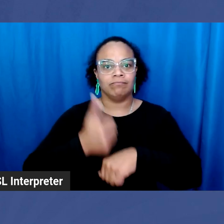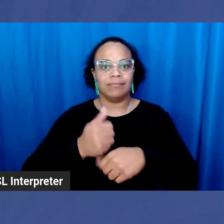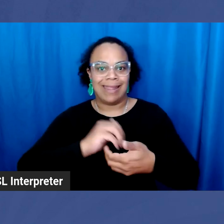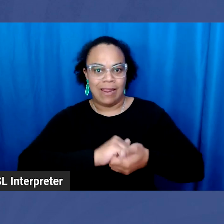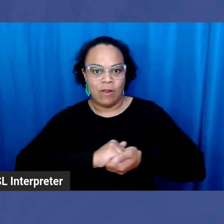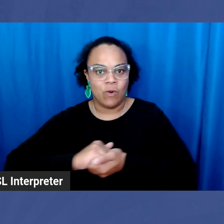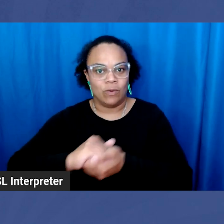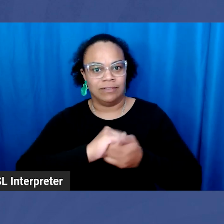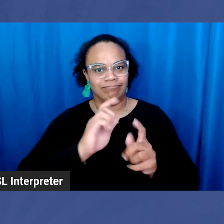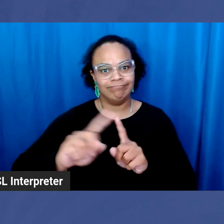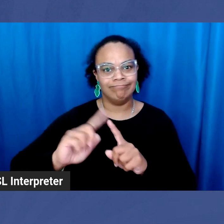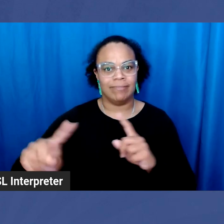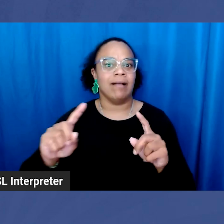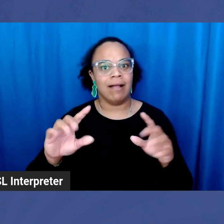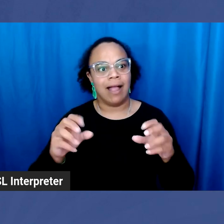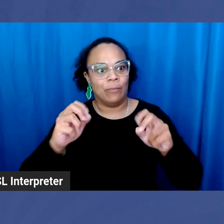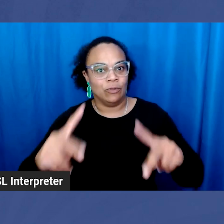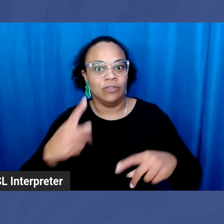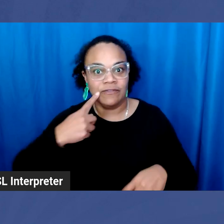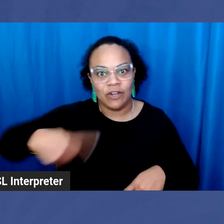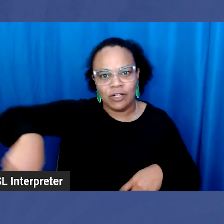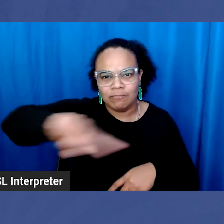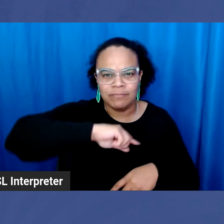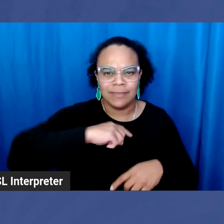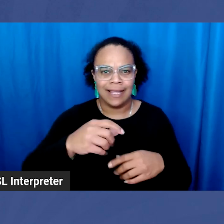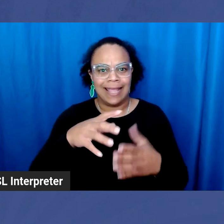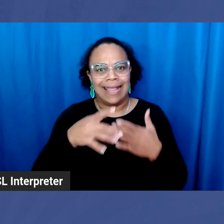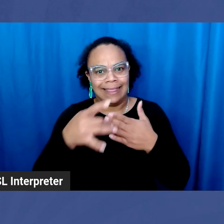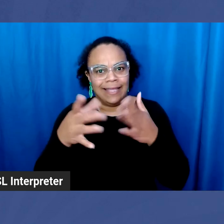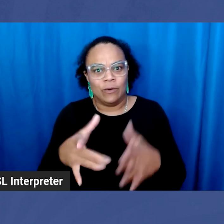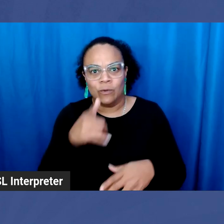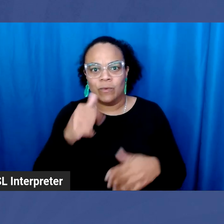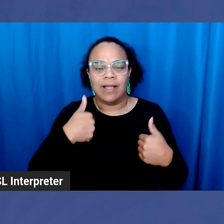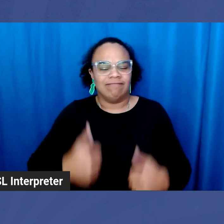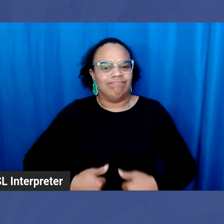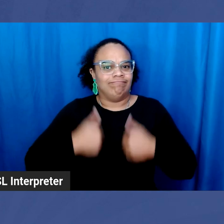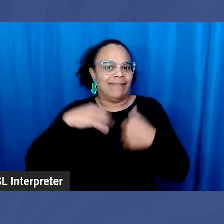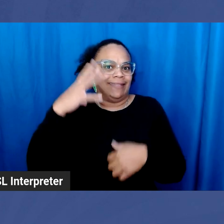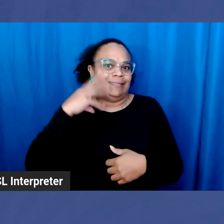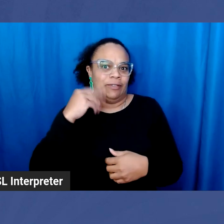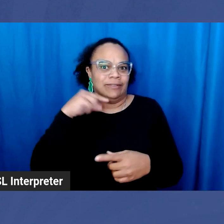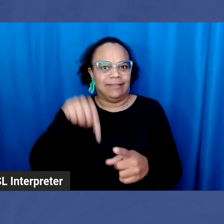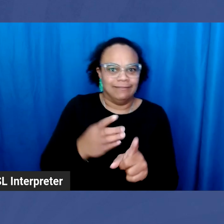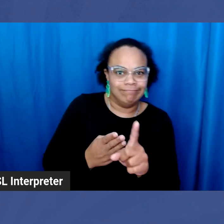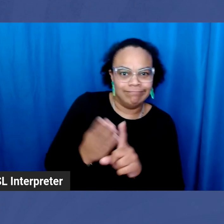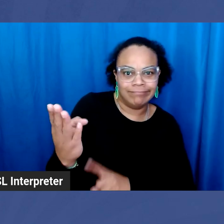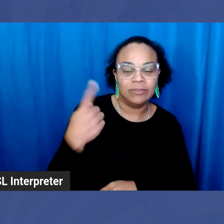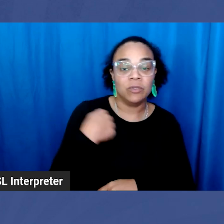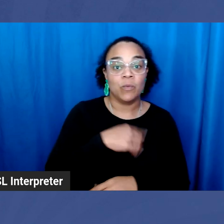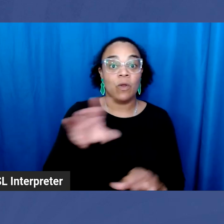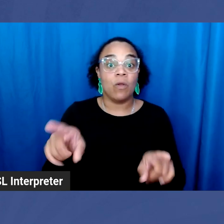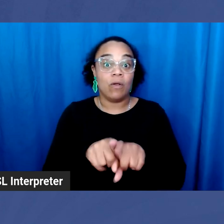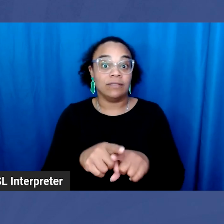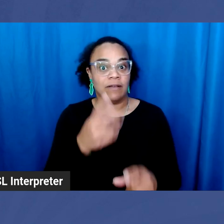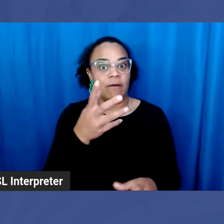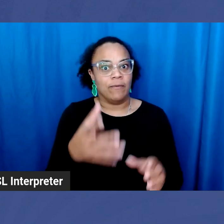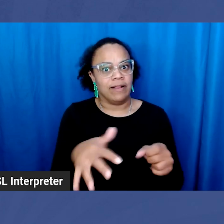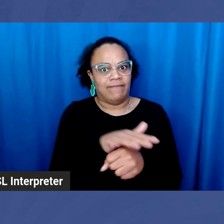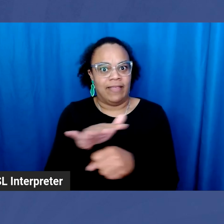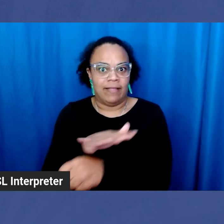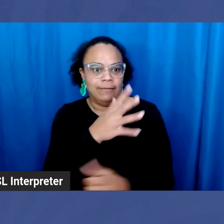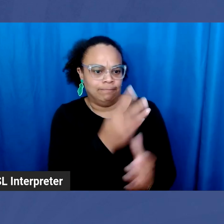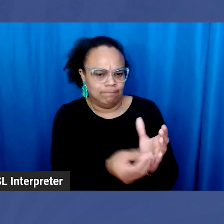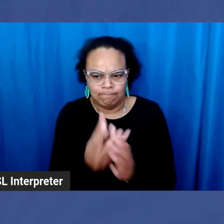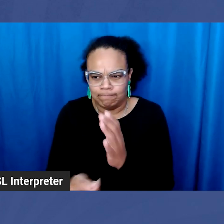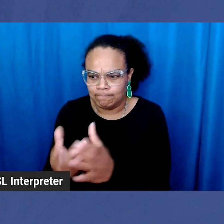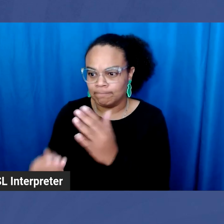of opportunities for grassroots leaders with lived experience in the sex trade. We also fill gaps in the movement for sex workers' rights through programming